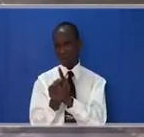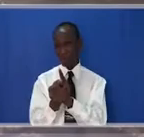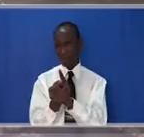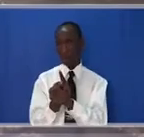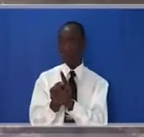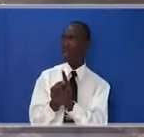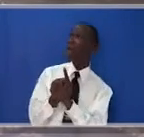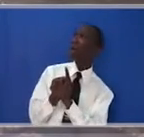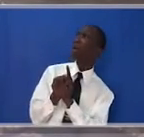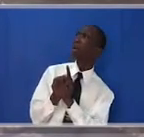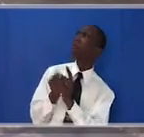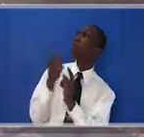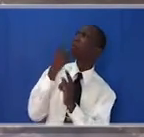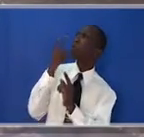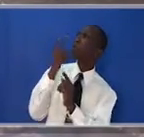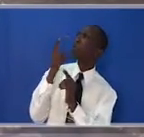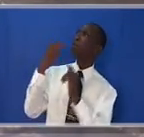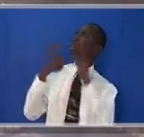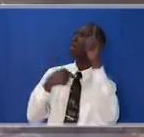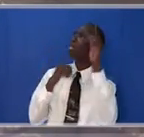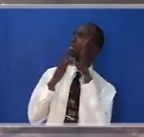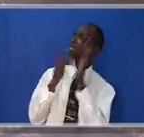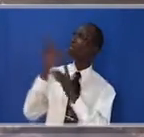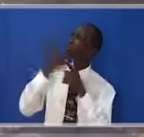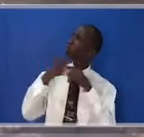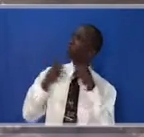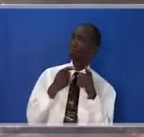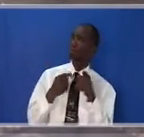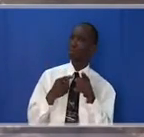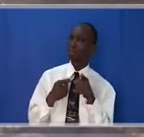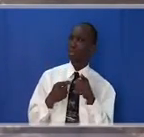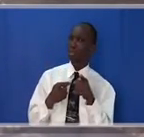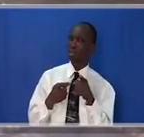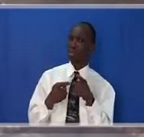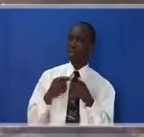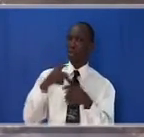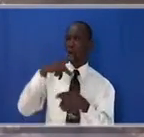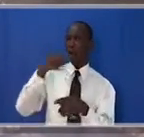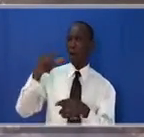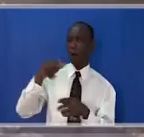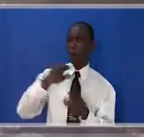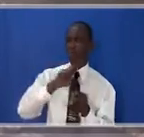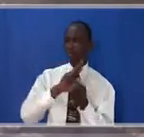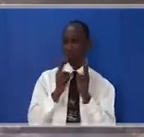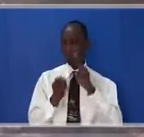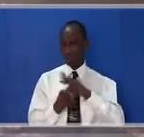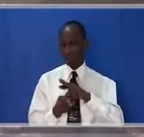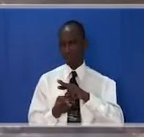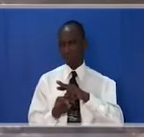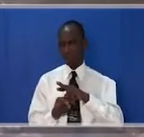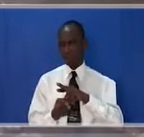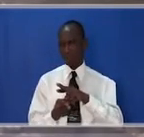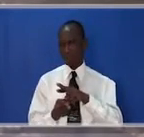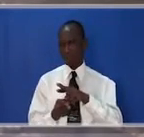na o hu se to me bi ene di Kristo som abawiase mana nsa echi